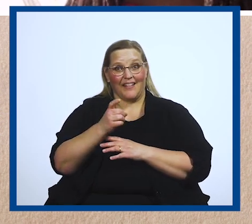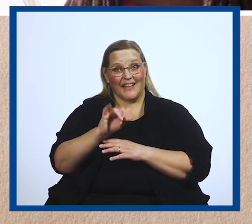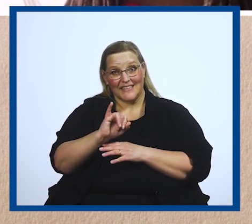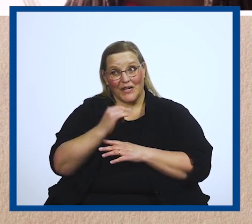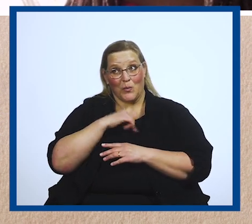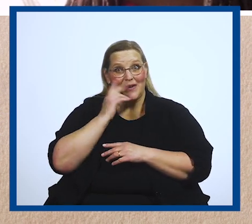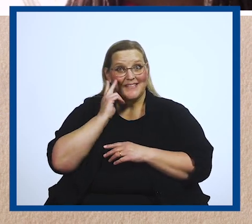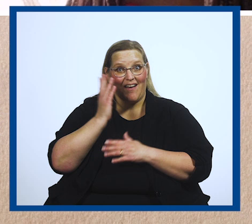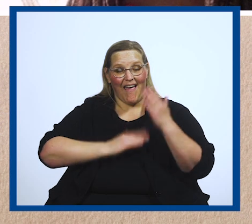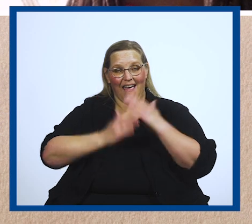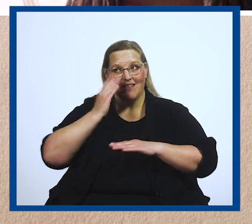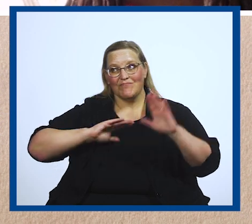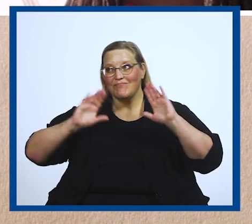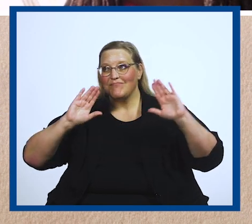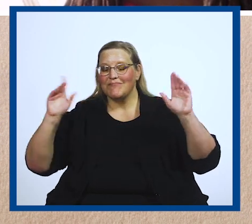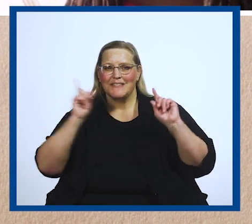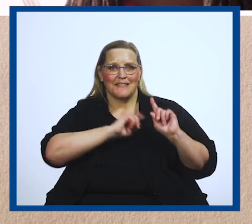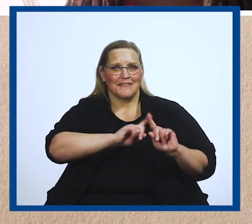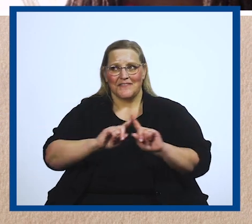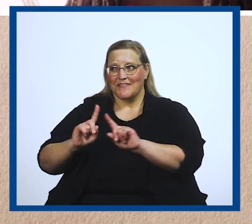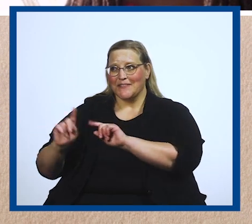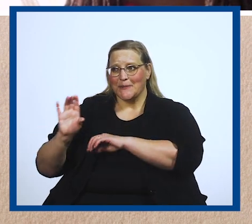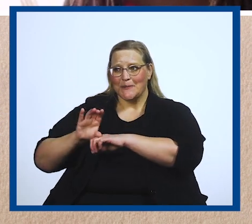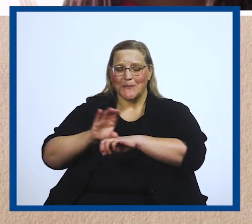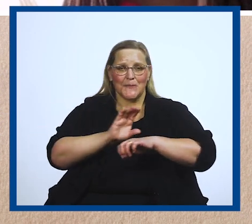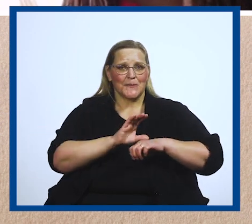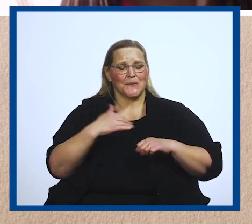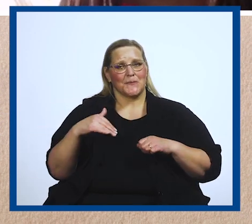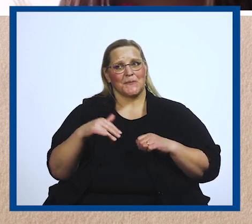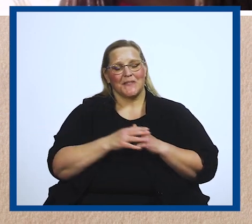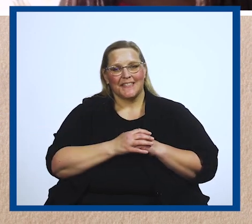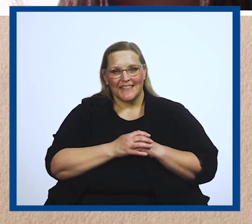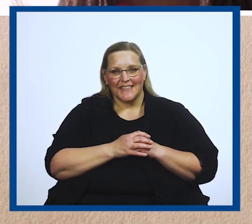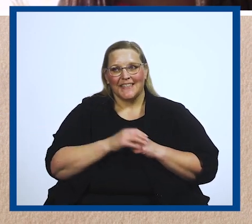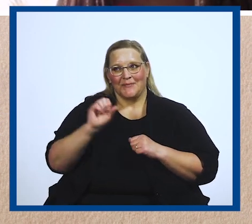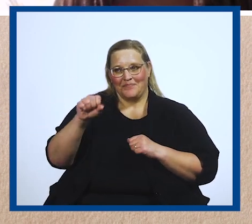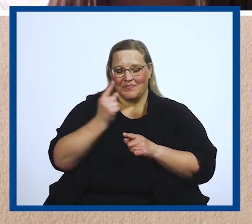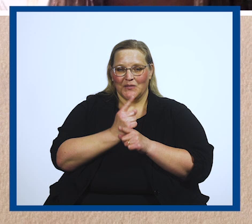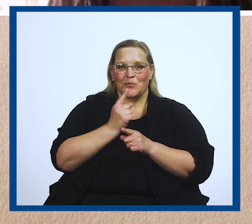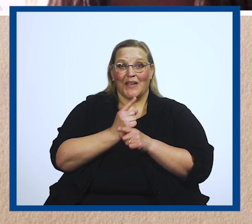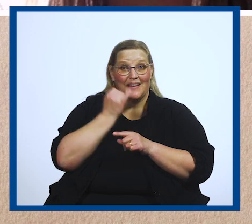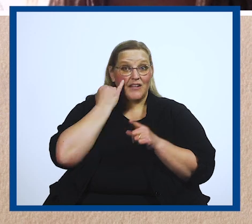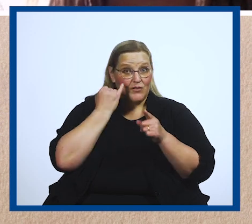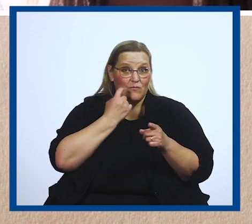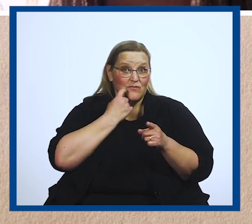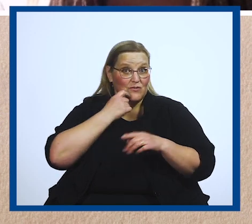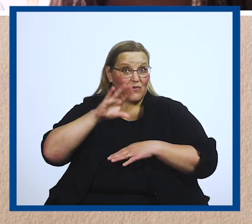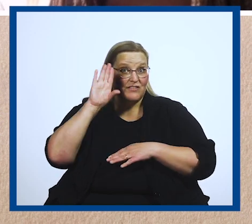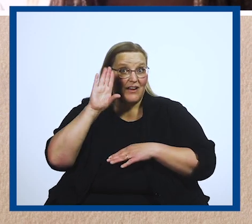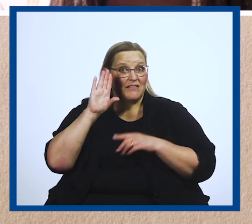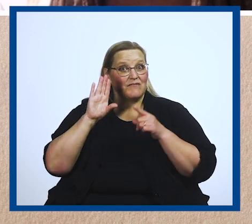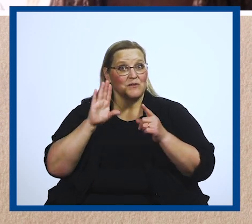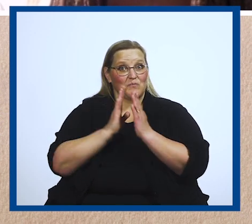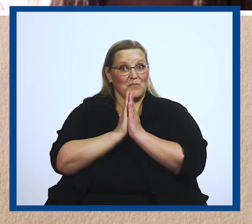saw hands being raised across every single one of our campus platforms. Yeah, that's right. And if that was you and you prayed that I